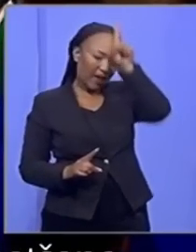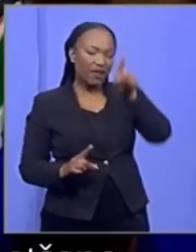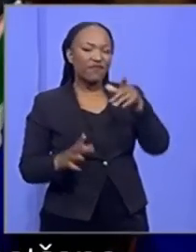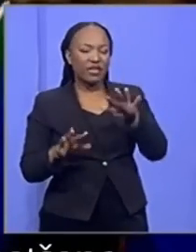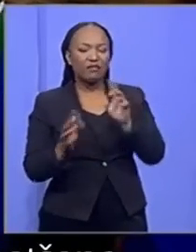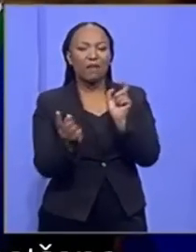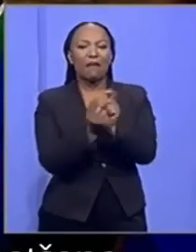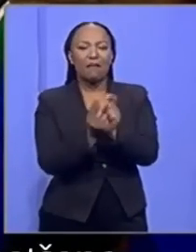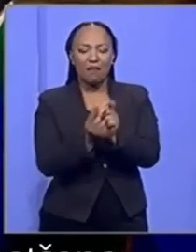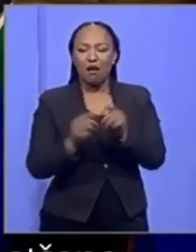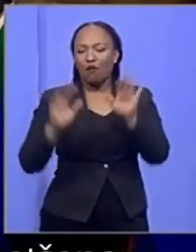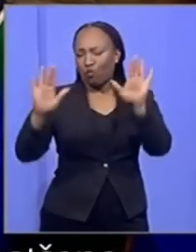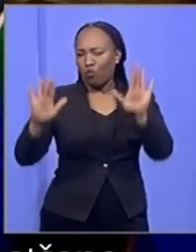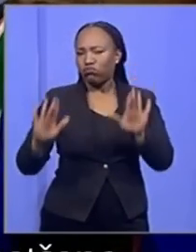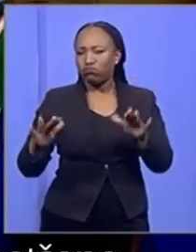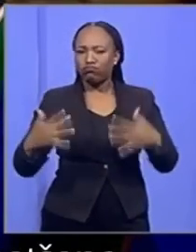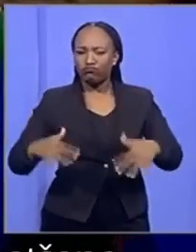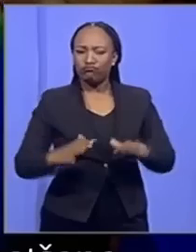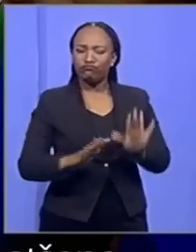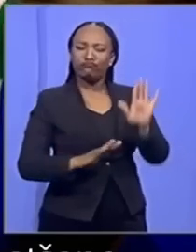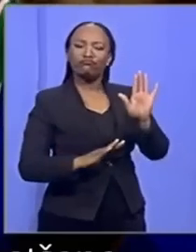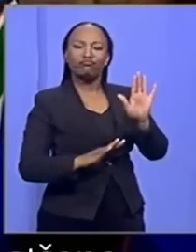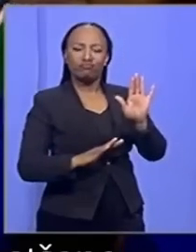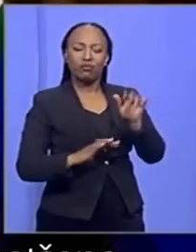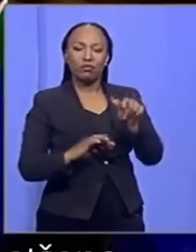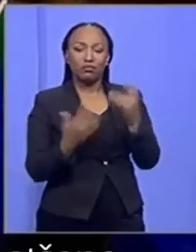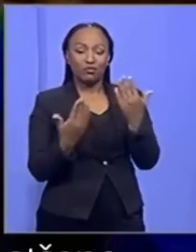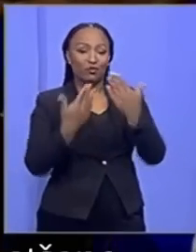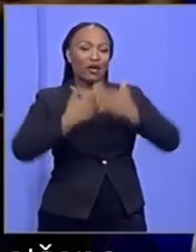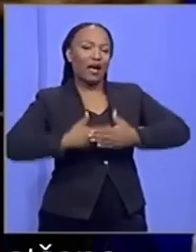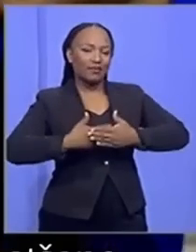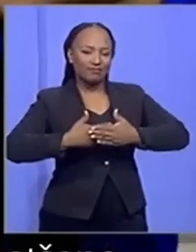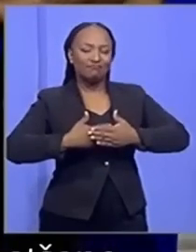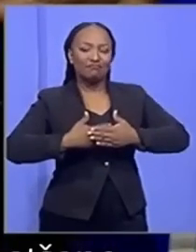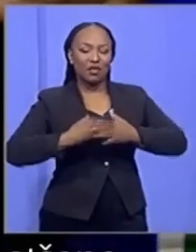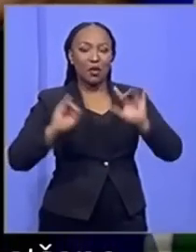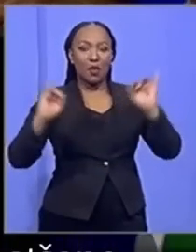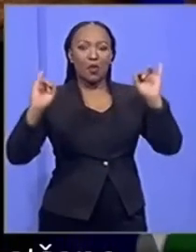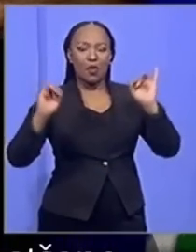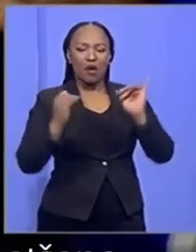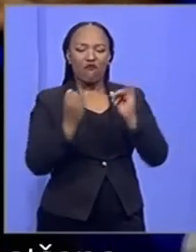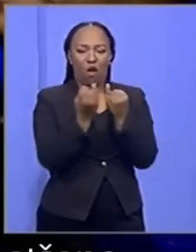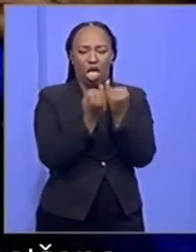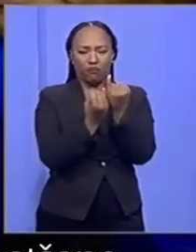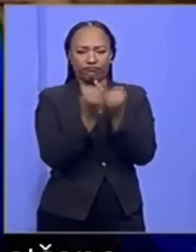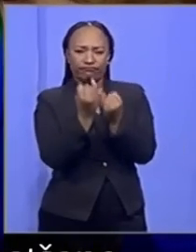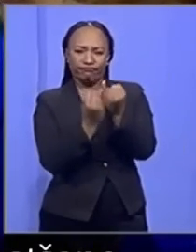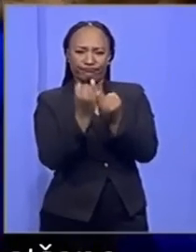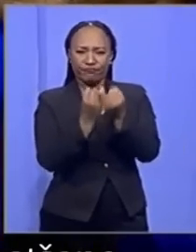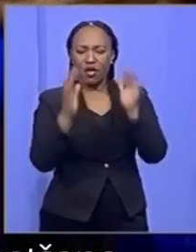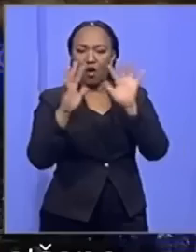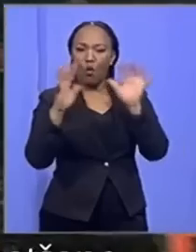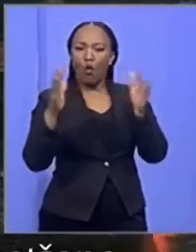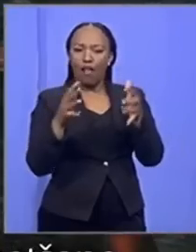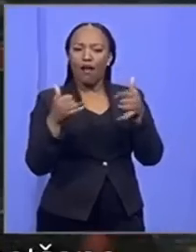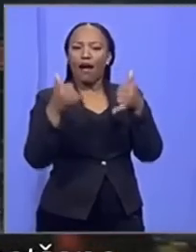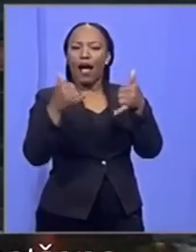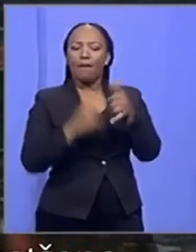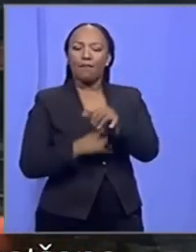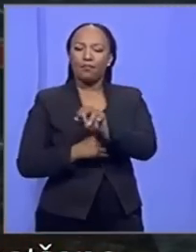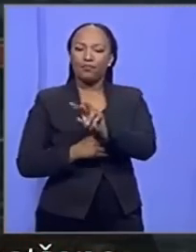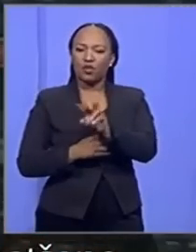And tonight we go to be a serious contender for qualification for the World Cup 2026.